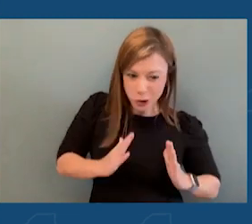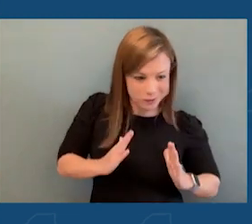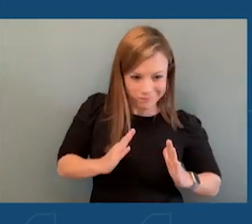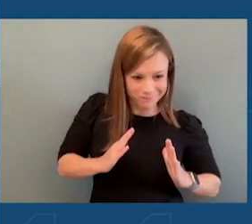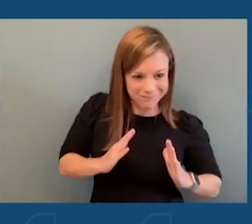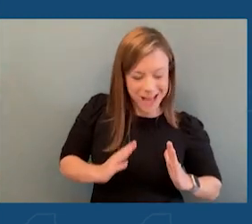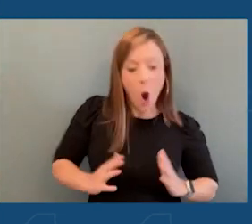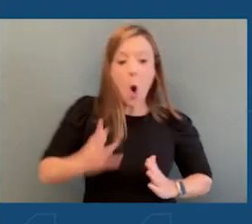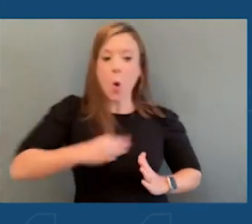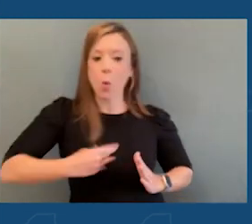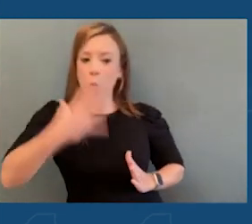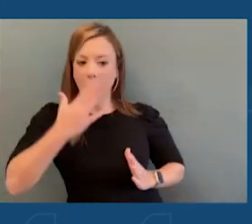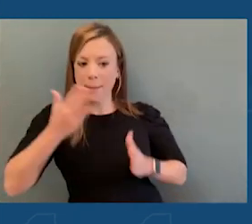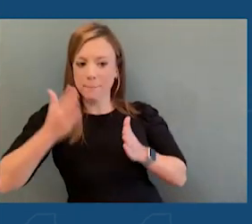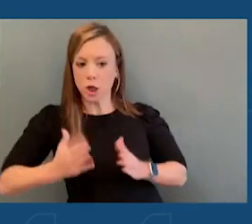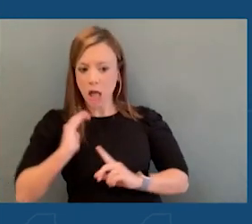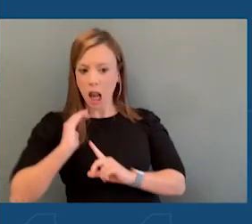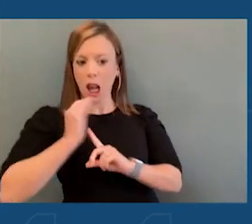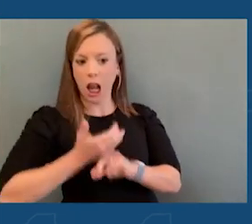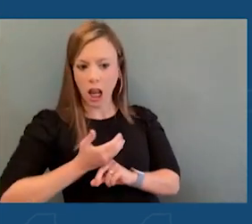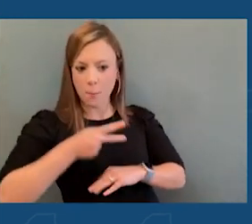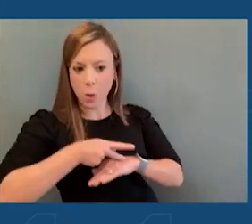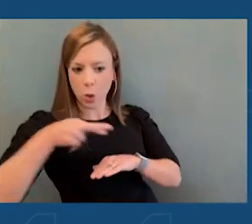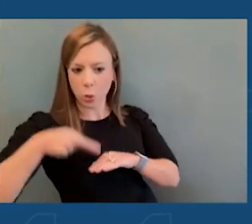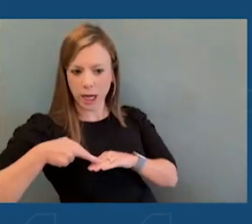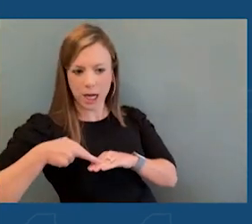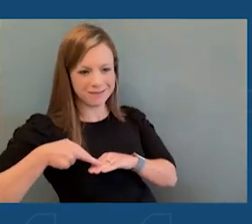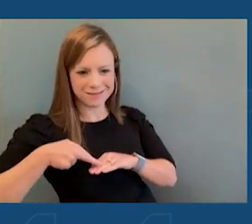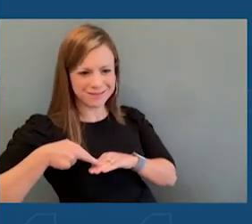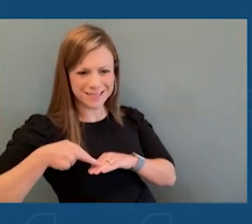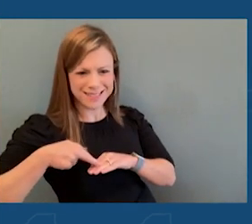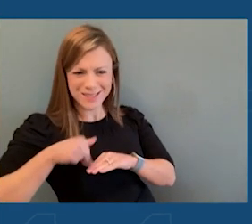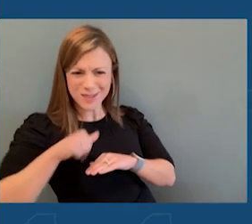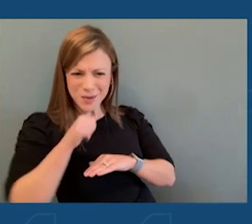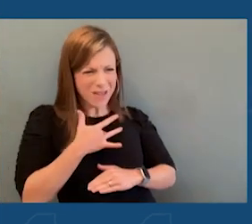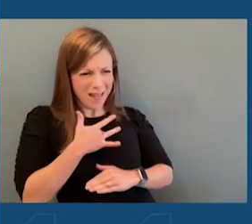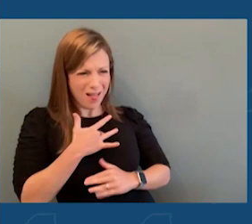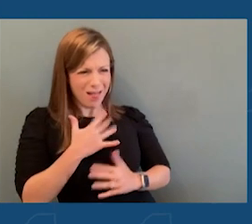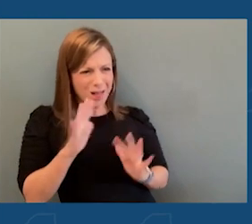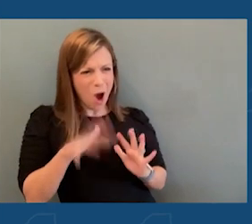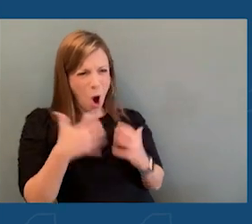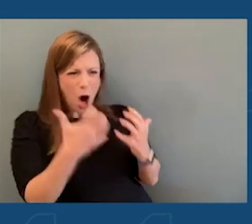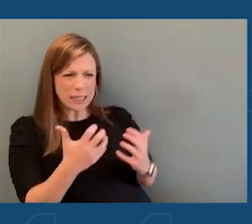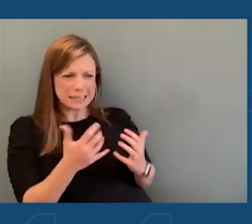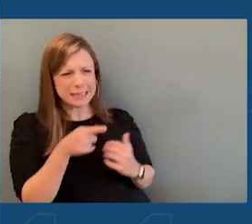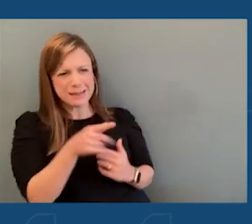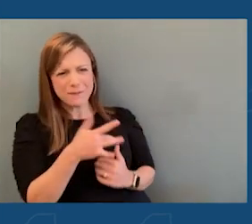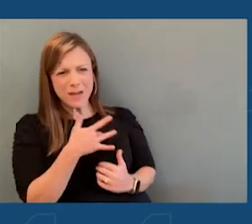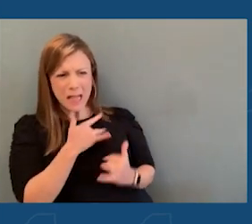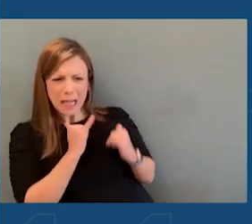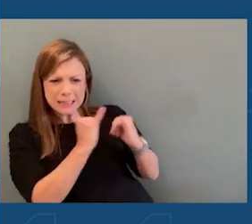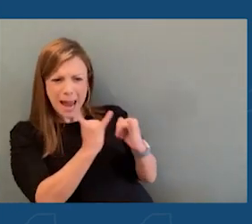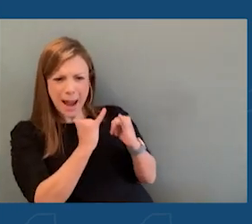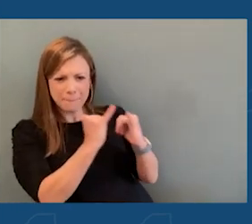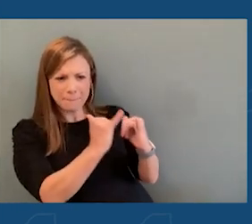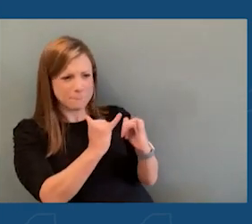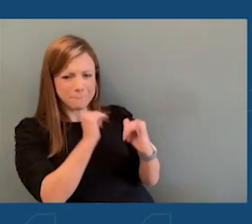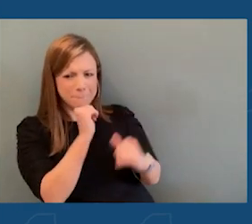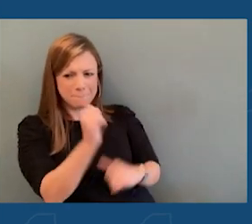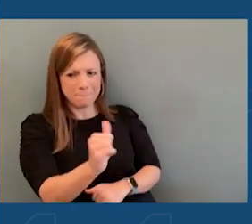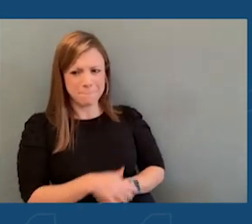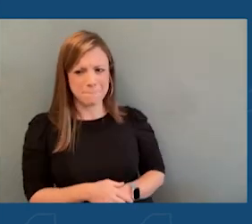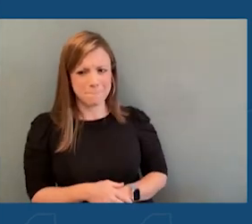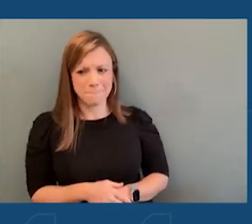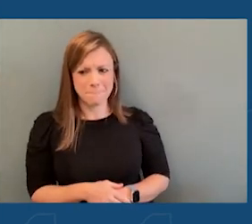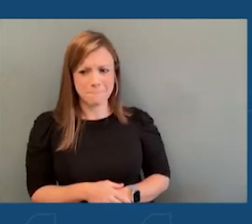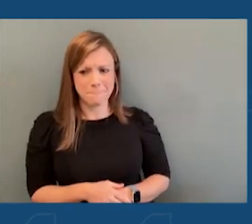I dare say did not have the same experiences, the same story to tell, and their portrayals therefore could not have